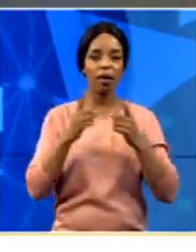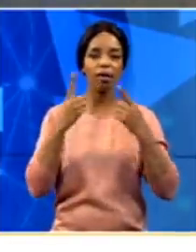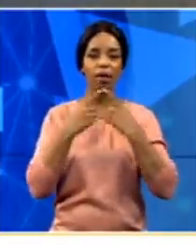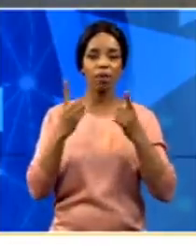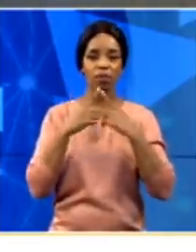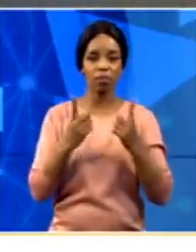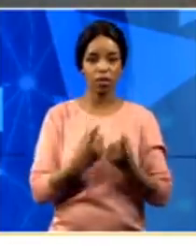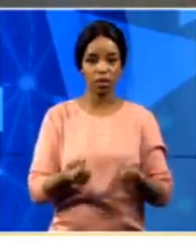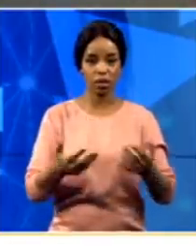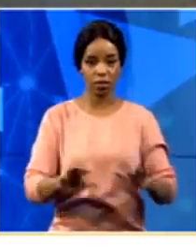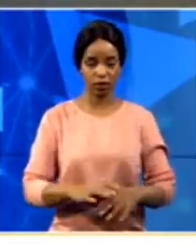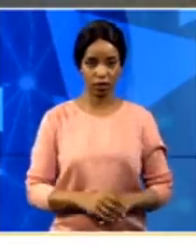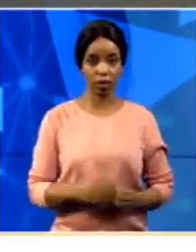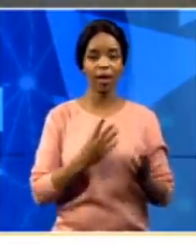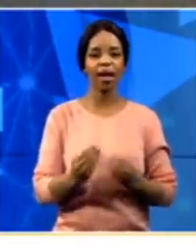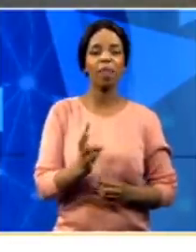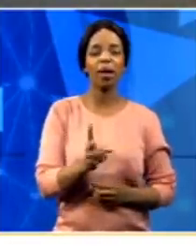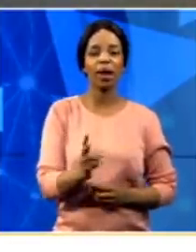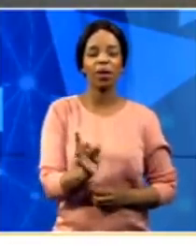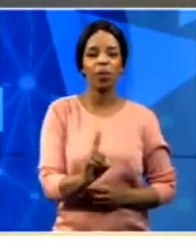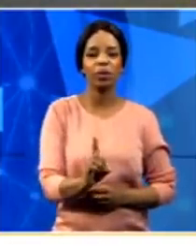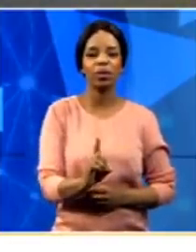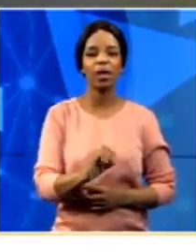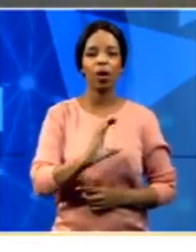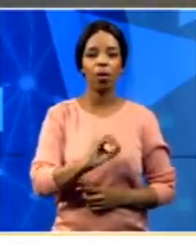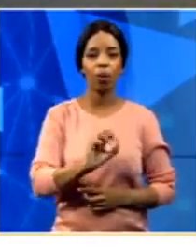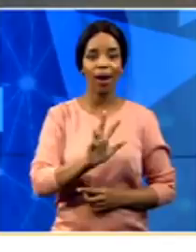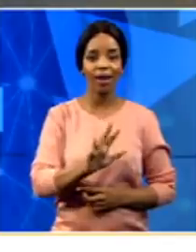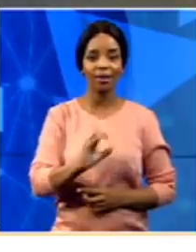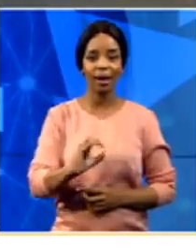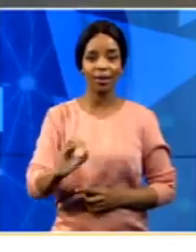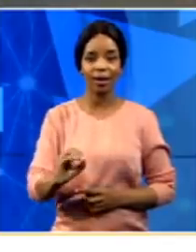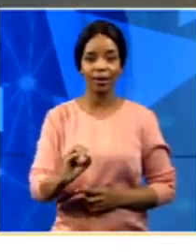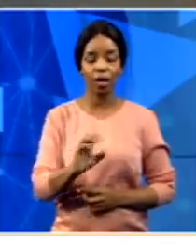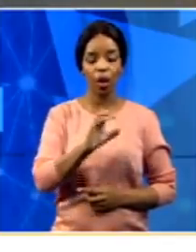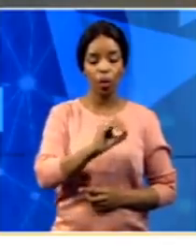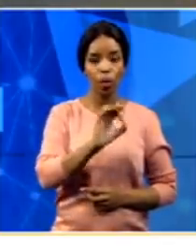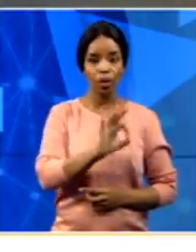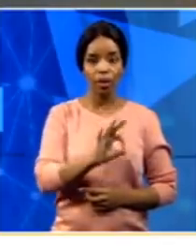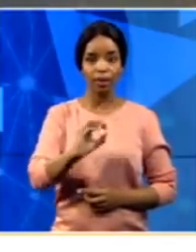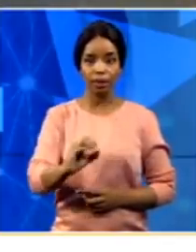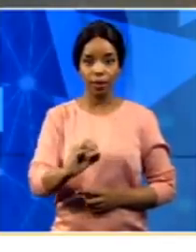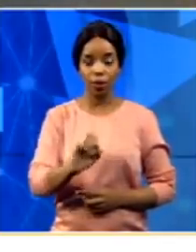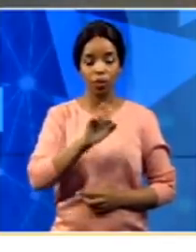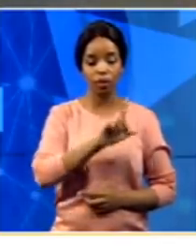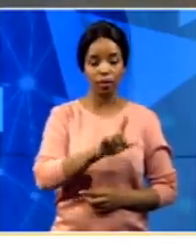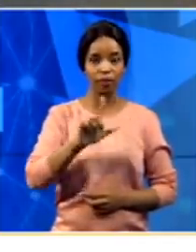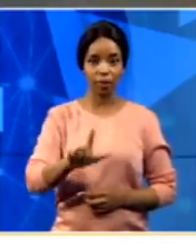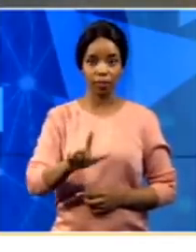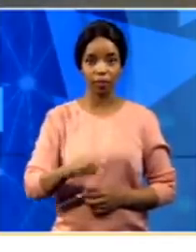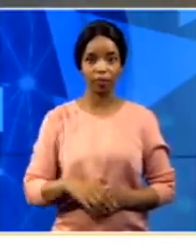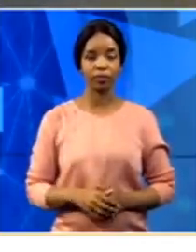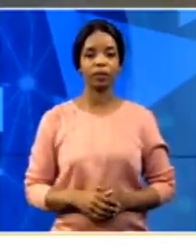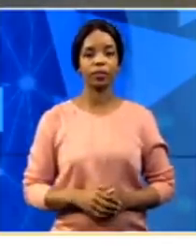give me that number again, 0800 0800 030 007. 007. So a lot of